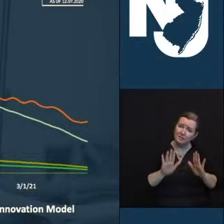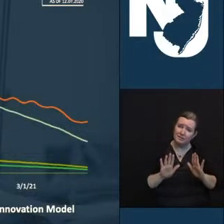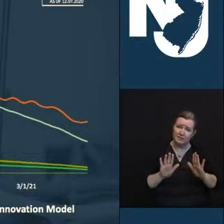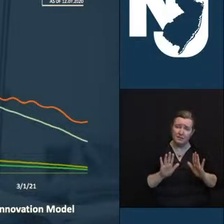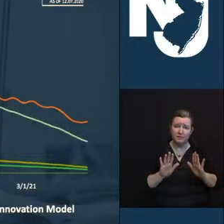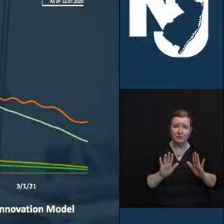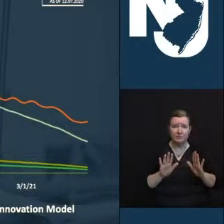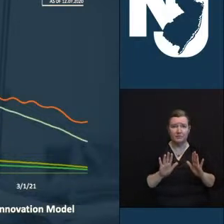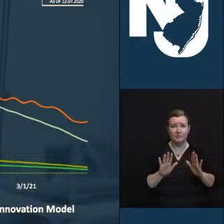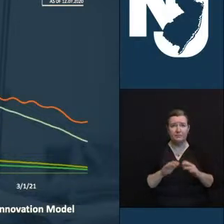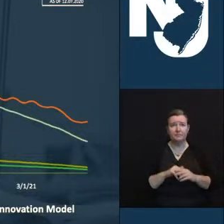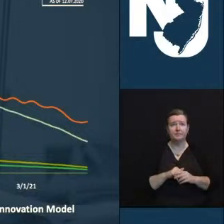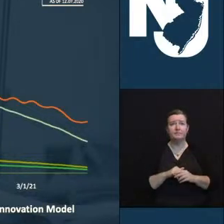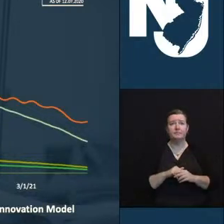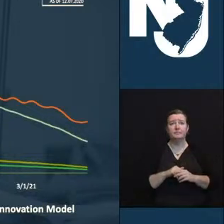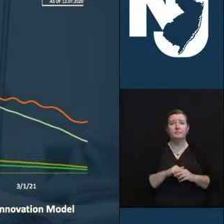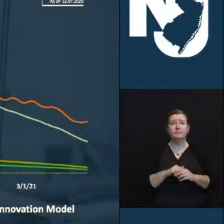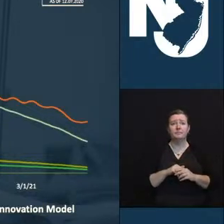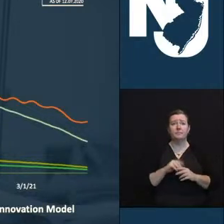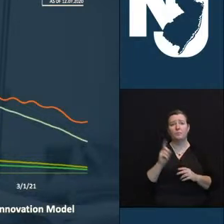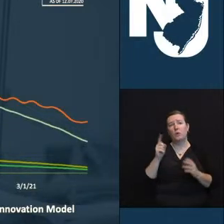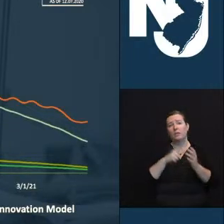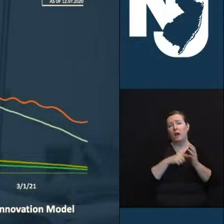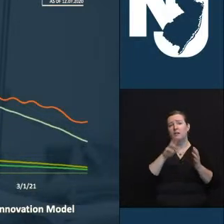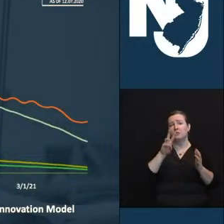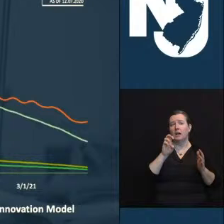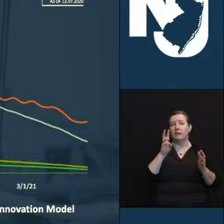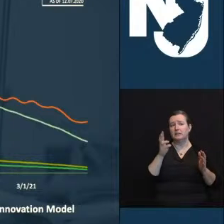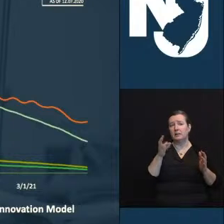1,679 ICU beds and